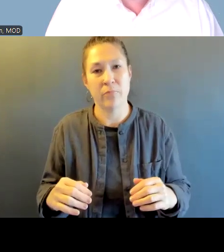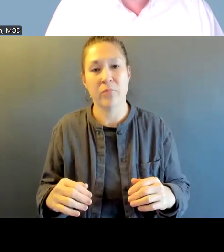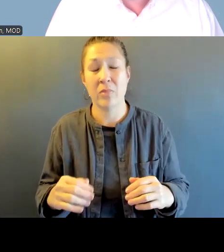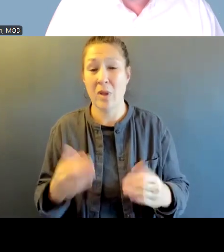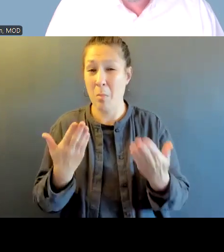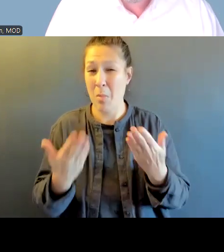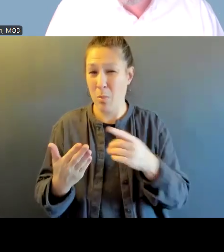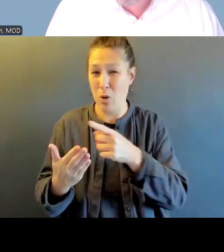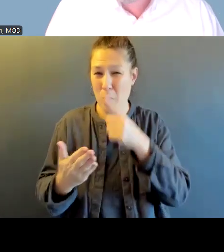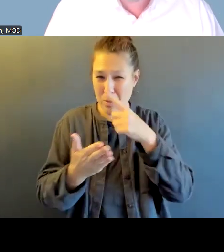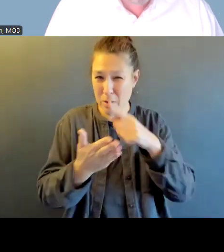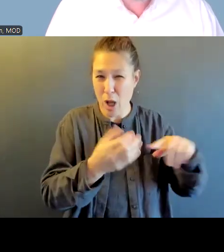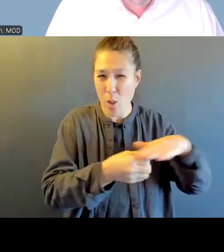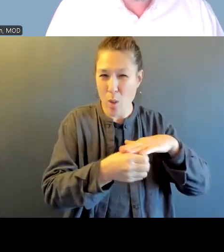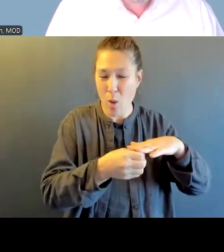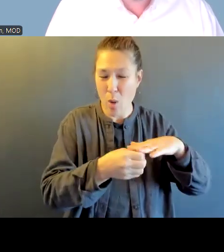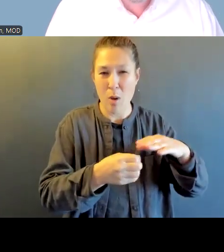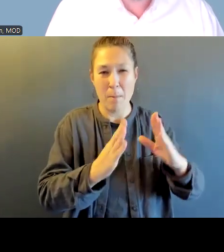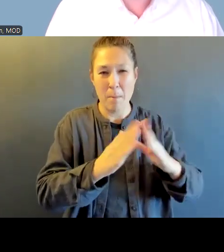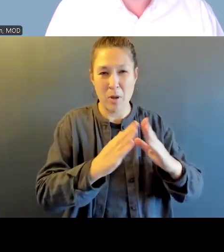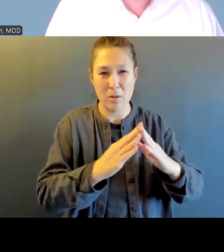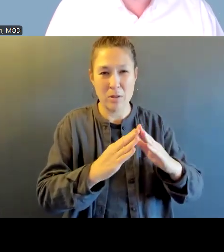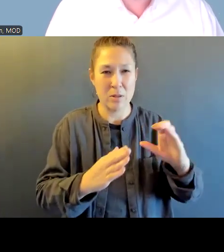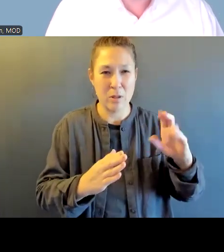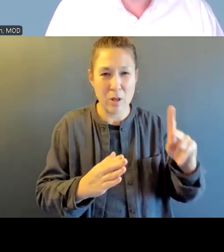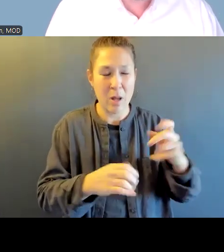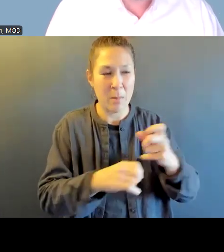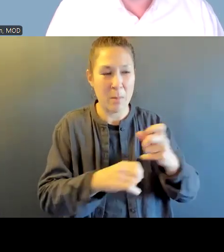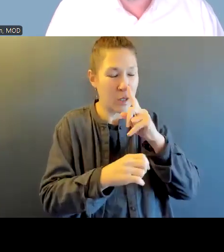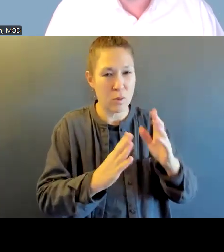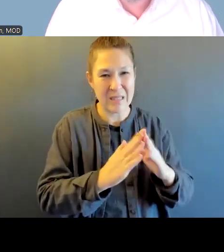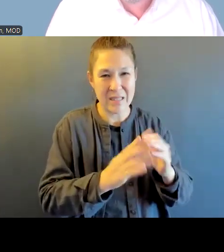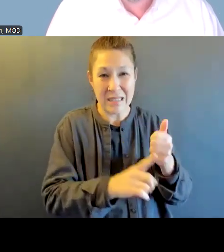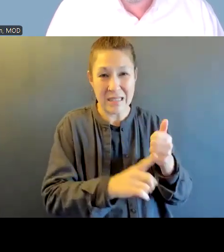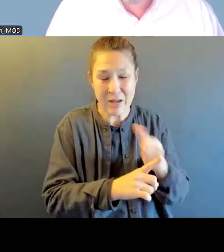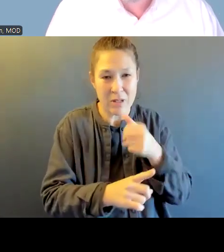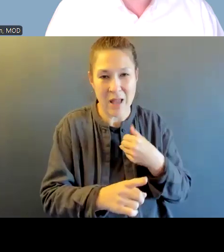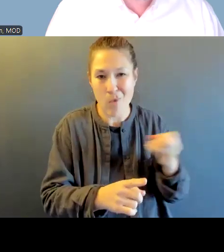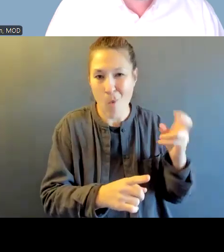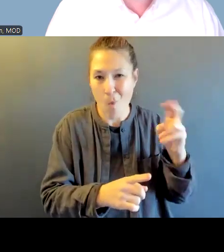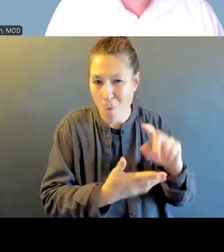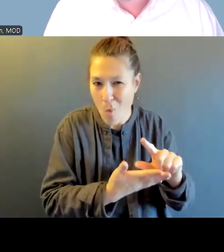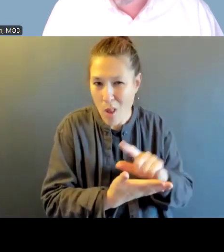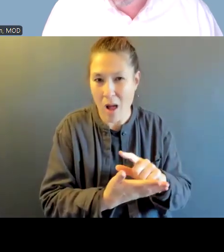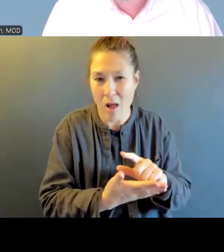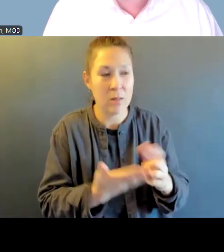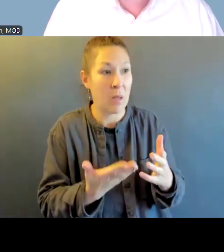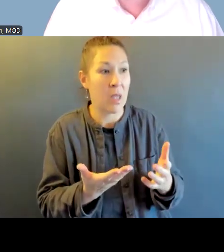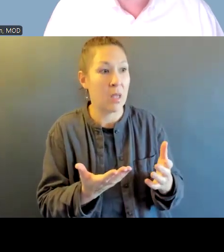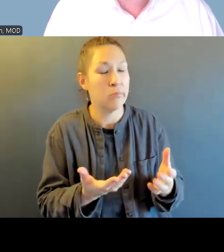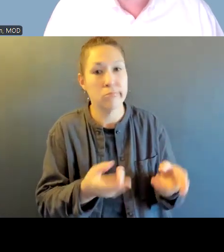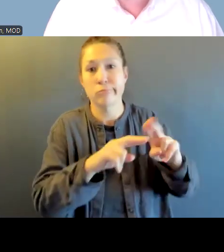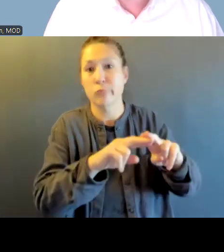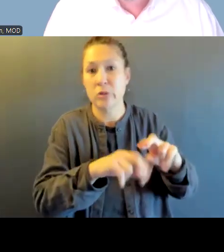municipal clerk to ensure that additional time is not required on the local level. Maybe a community might require 72 hours instead of 48